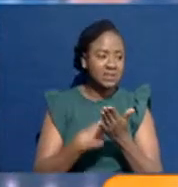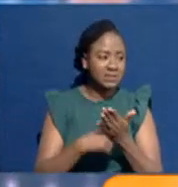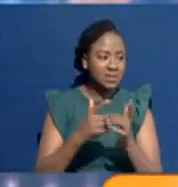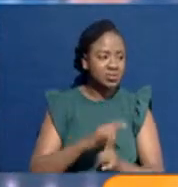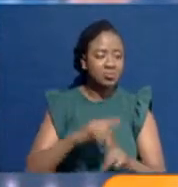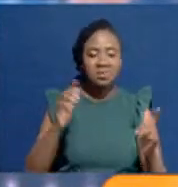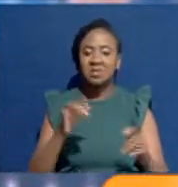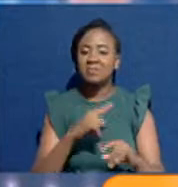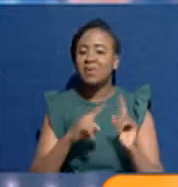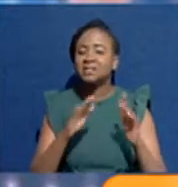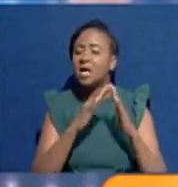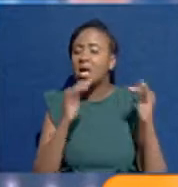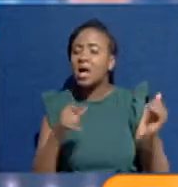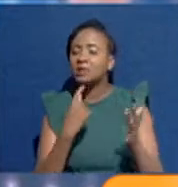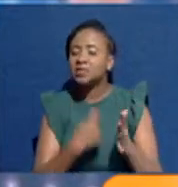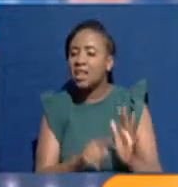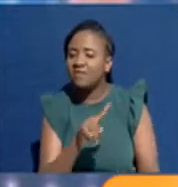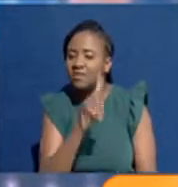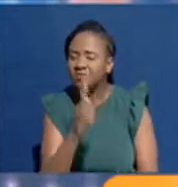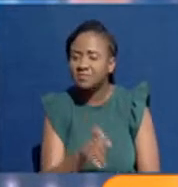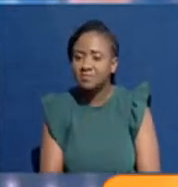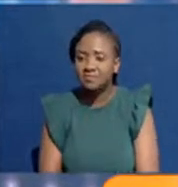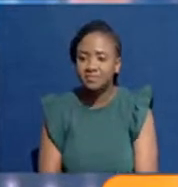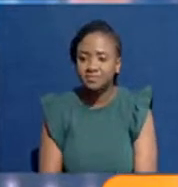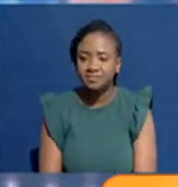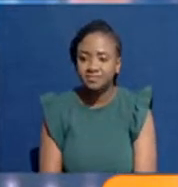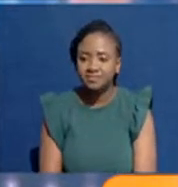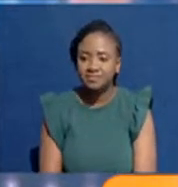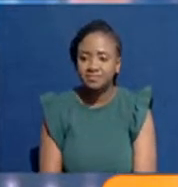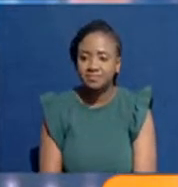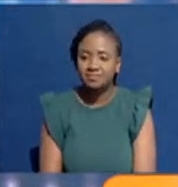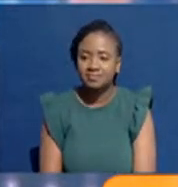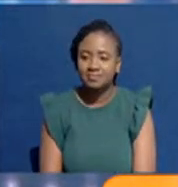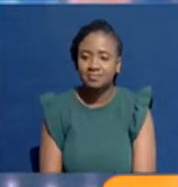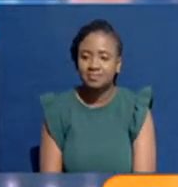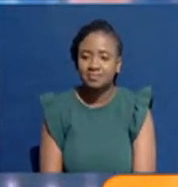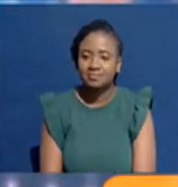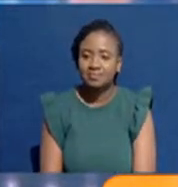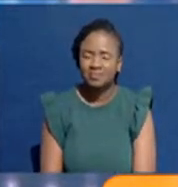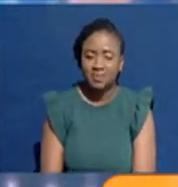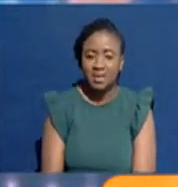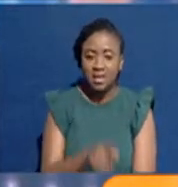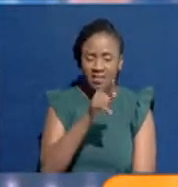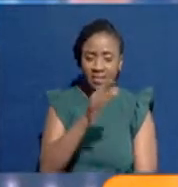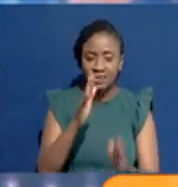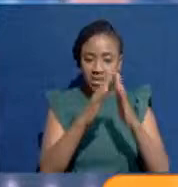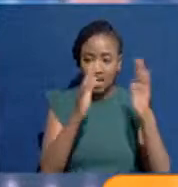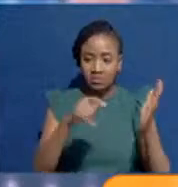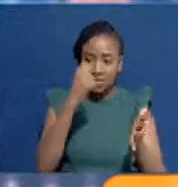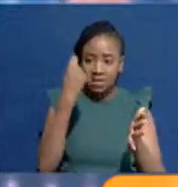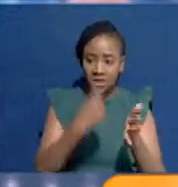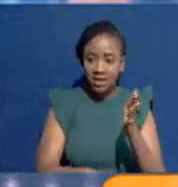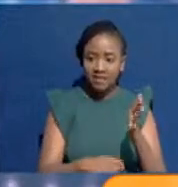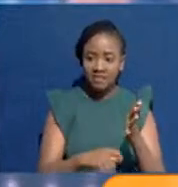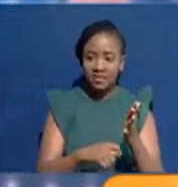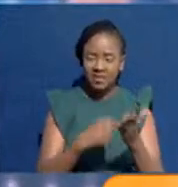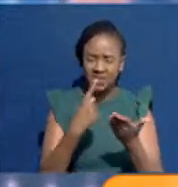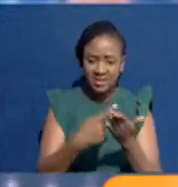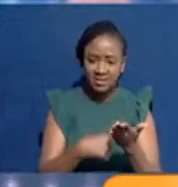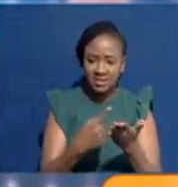housing levy? The housing levy discussion, which is informal, is maybe to